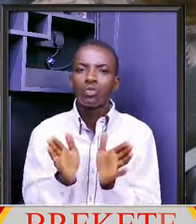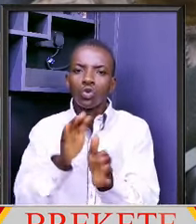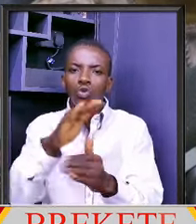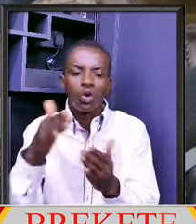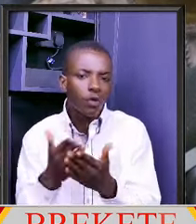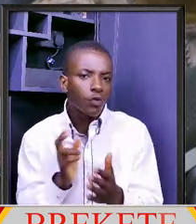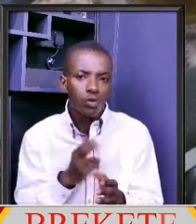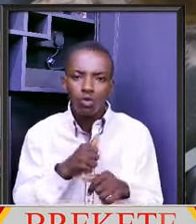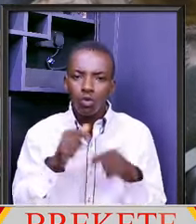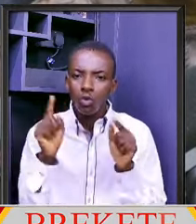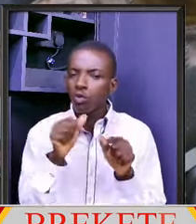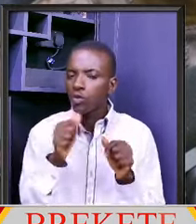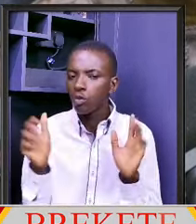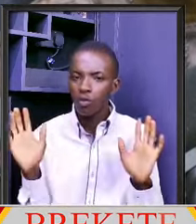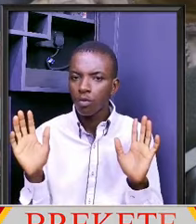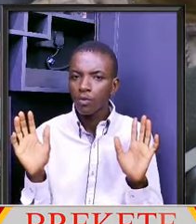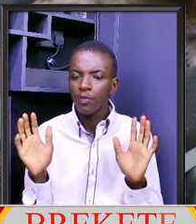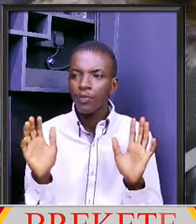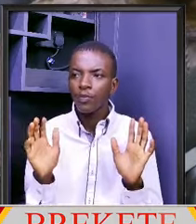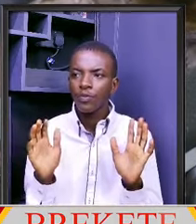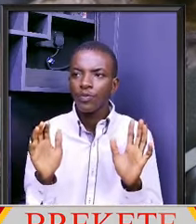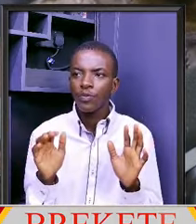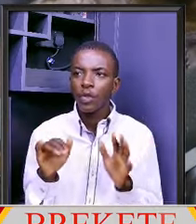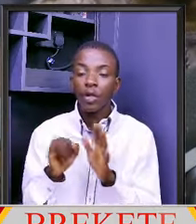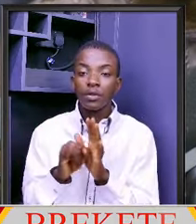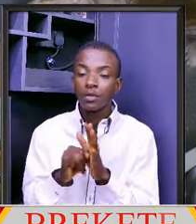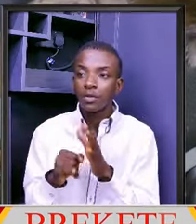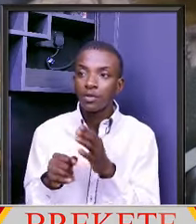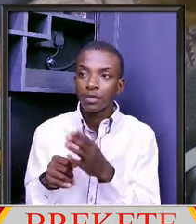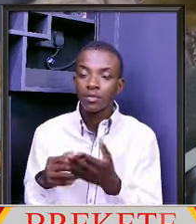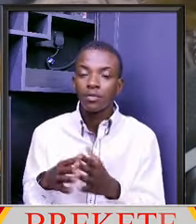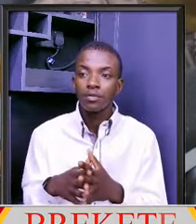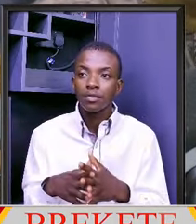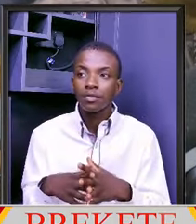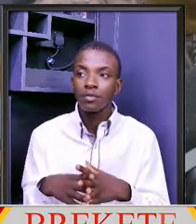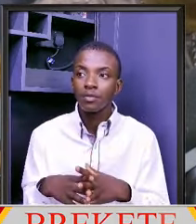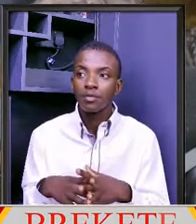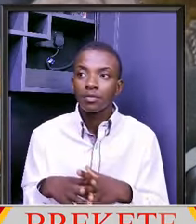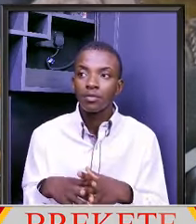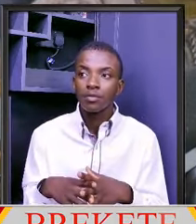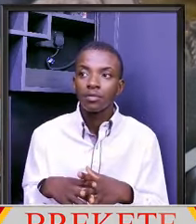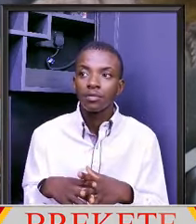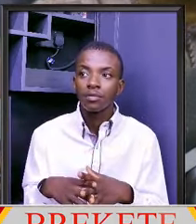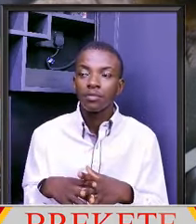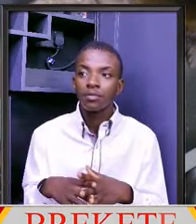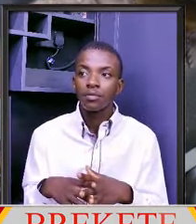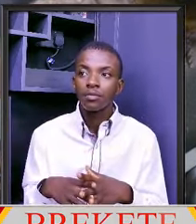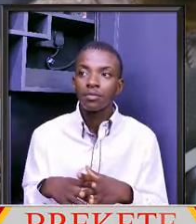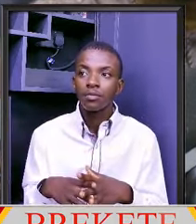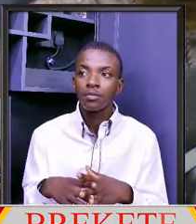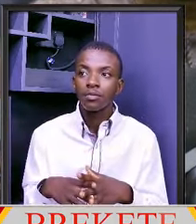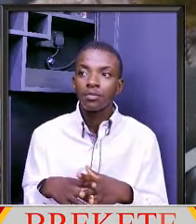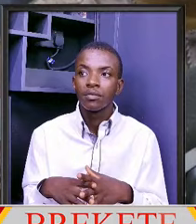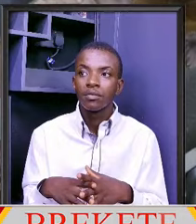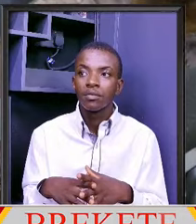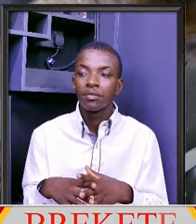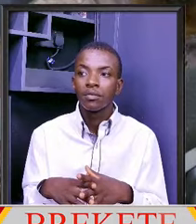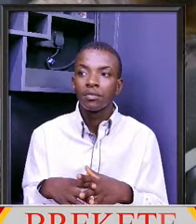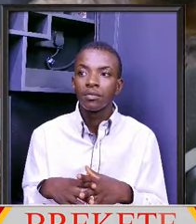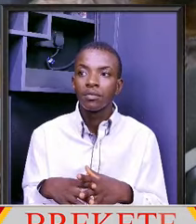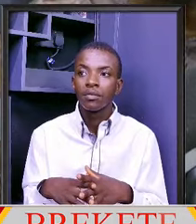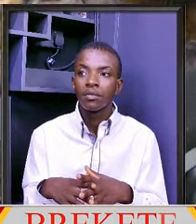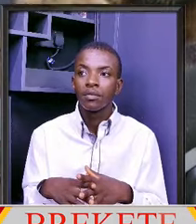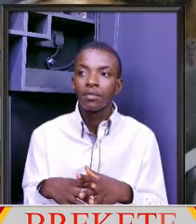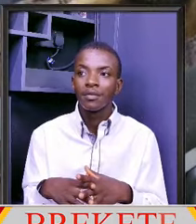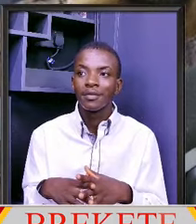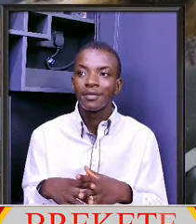of us to go. I'm still part of National Organizing Secretary. And your ID card is here. My ID card. When I get on ID card, show your ID card. Hassan, no get